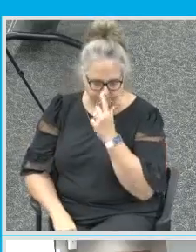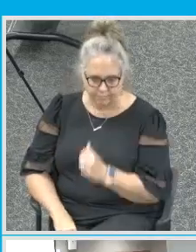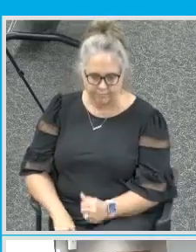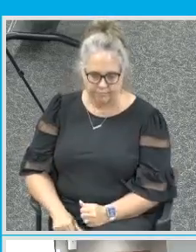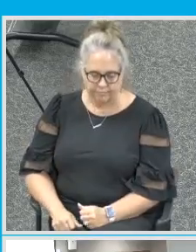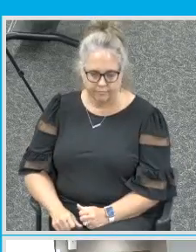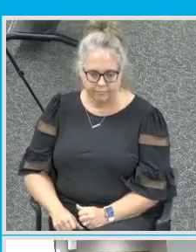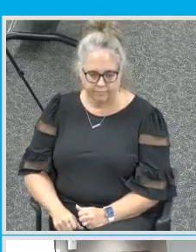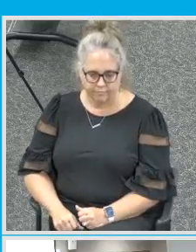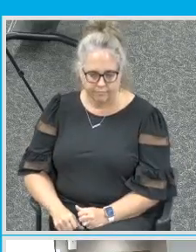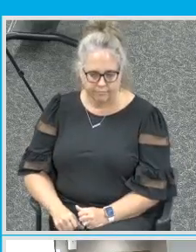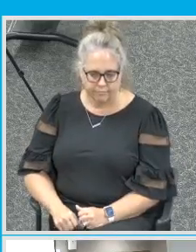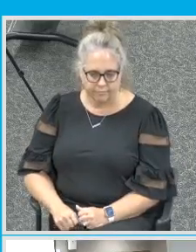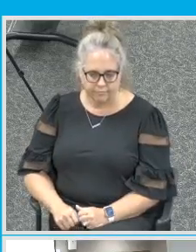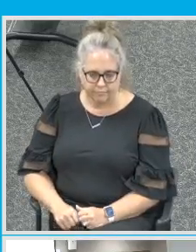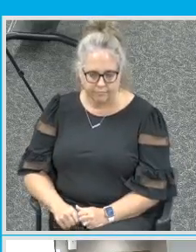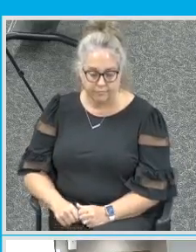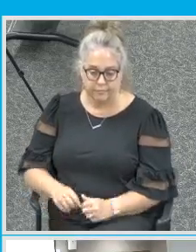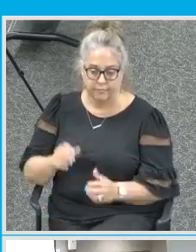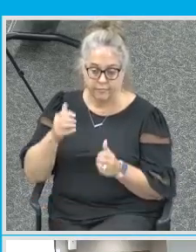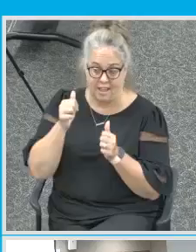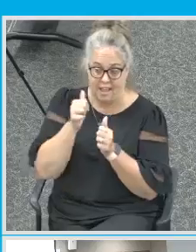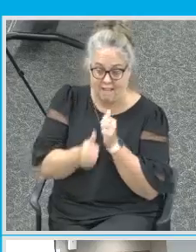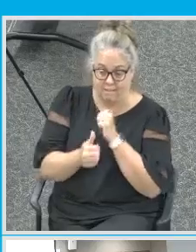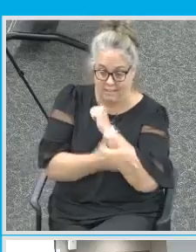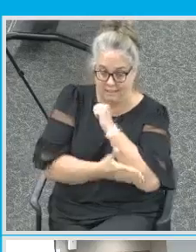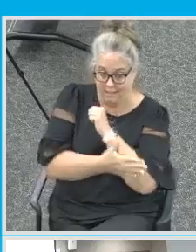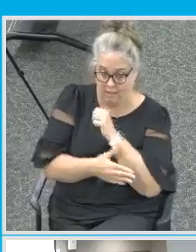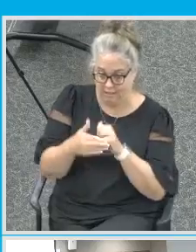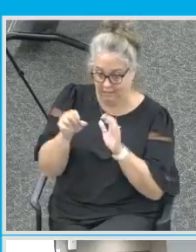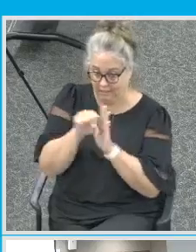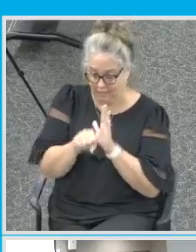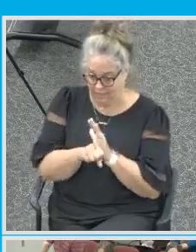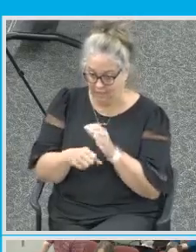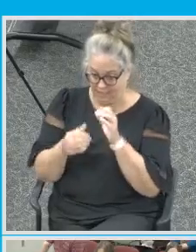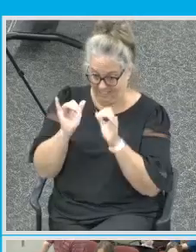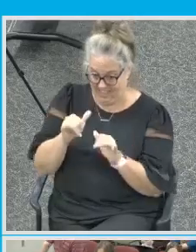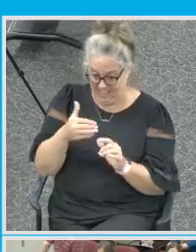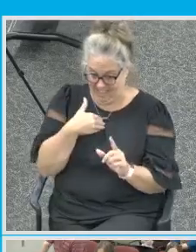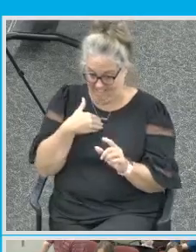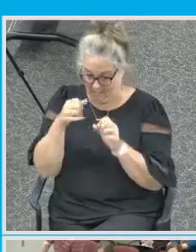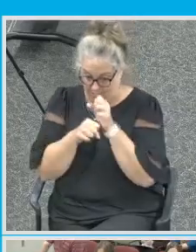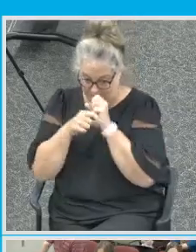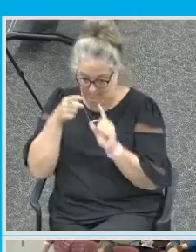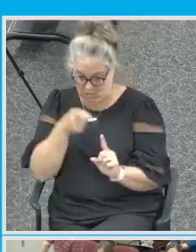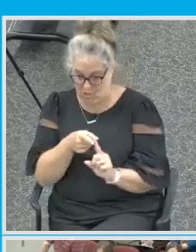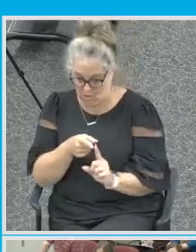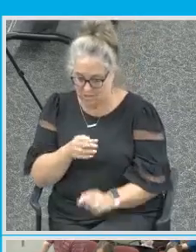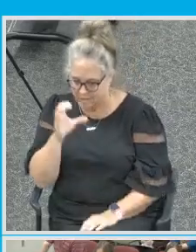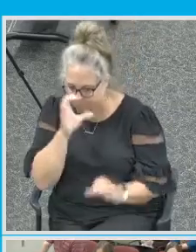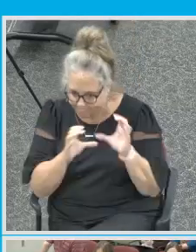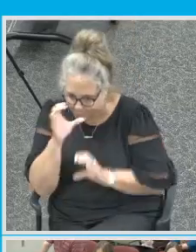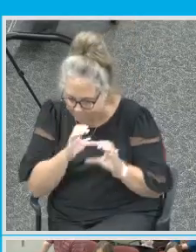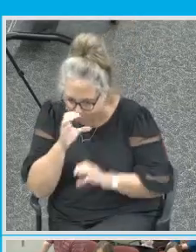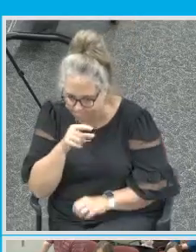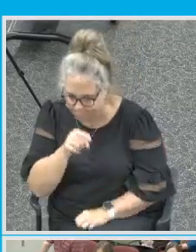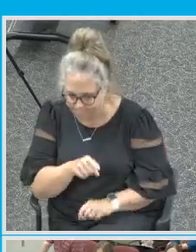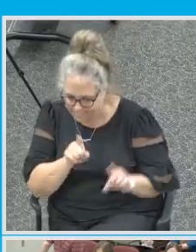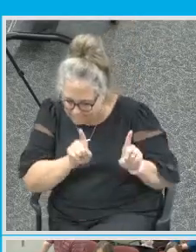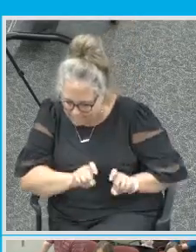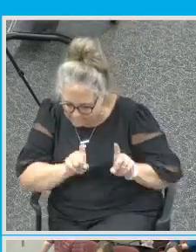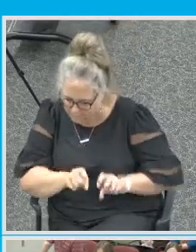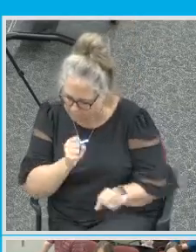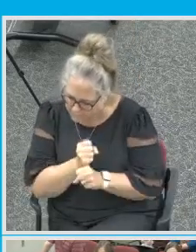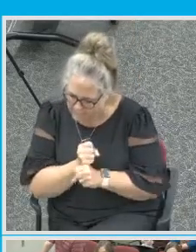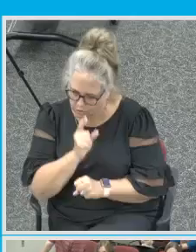week, every county in the state that has a mosquito surveillance program, someone within it, where testing is done at CDPHE lab,